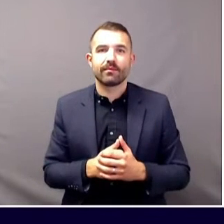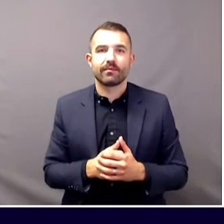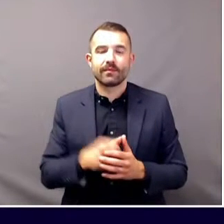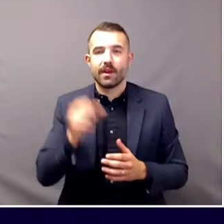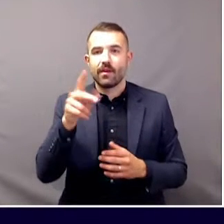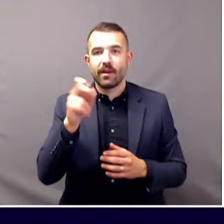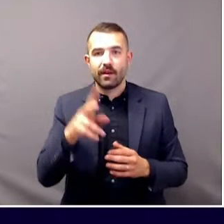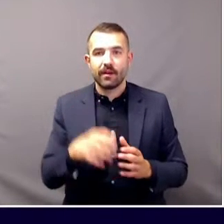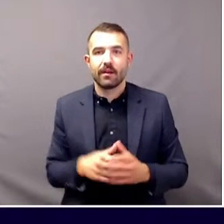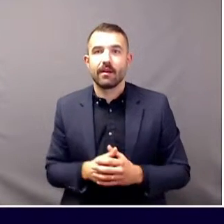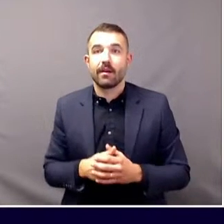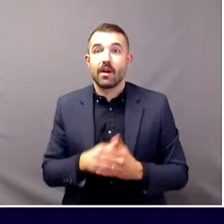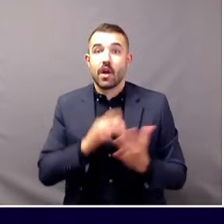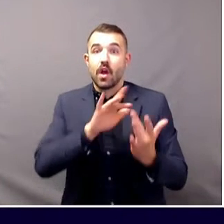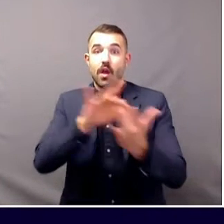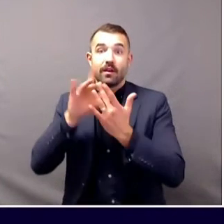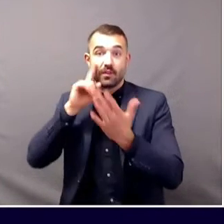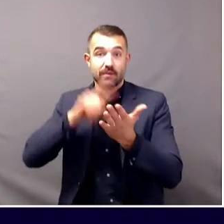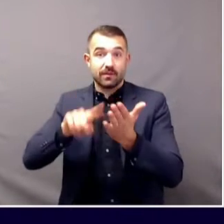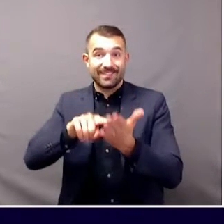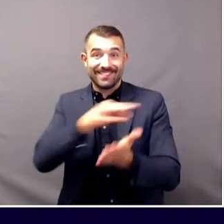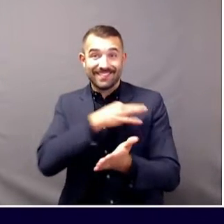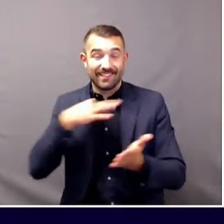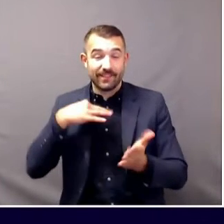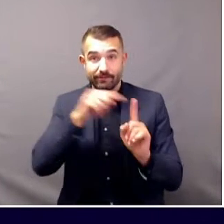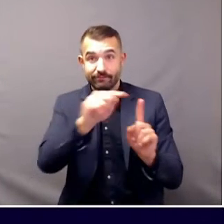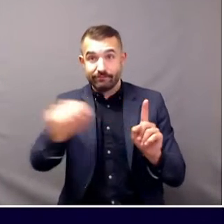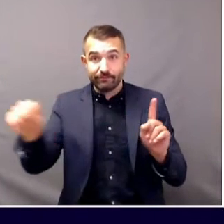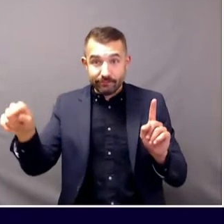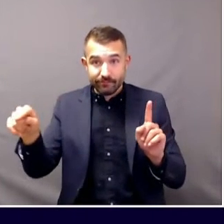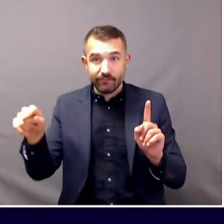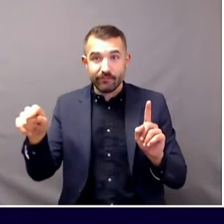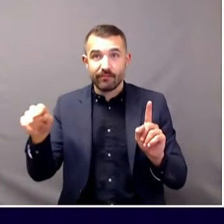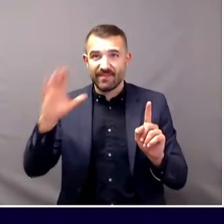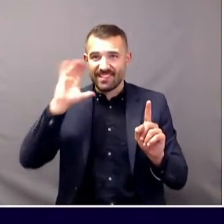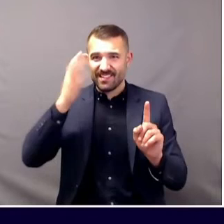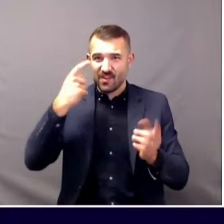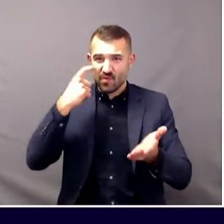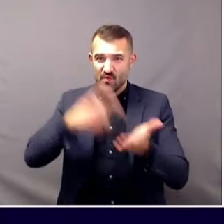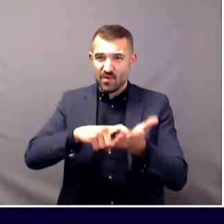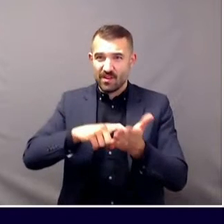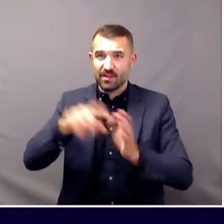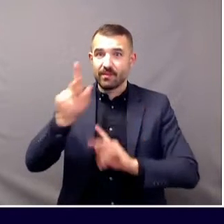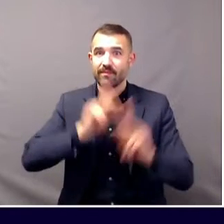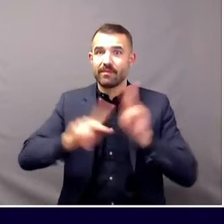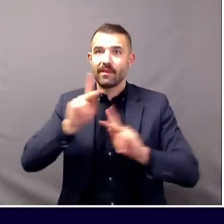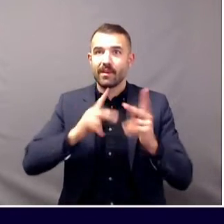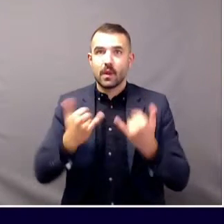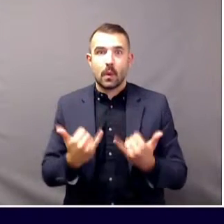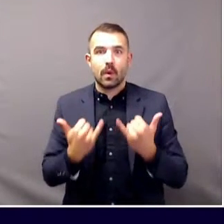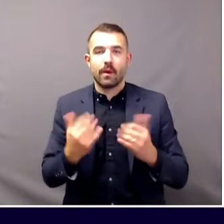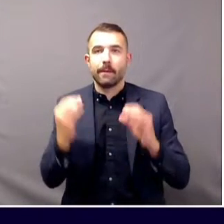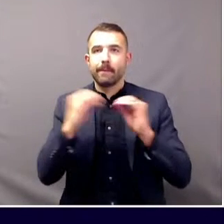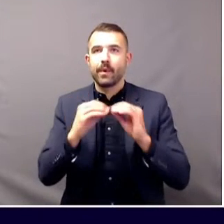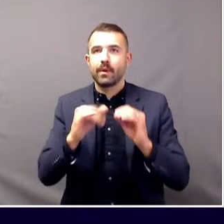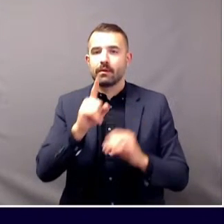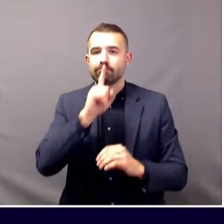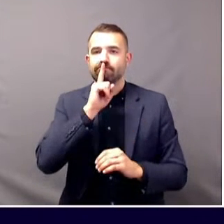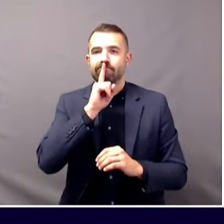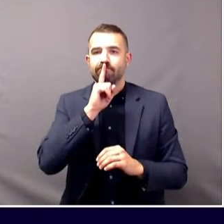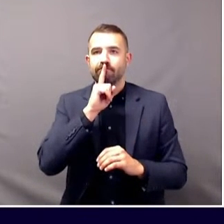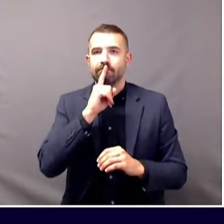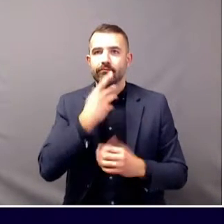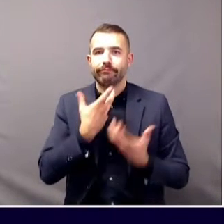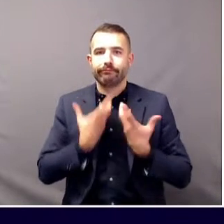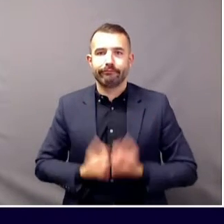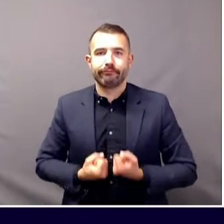contact tracing staff that people aren't being as forthright about their contacts as maybe they were before? Is there